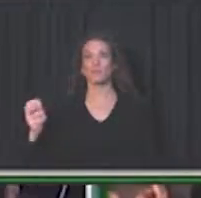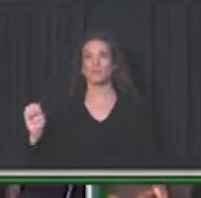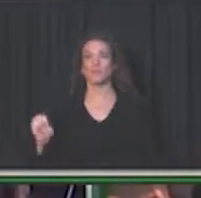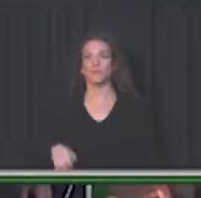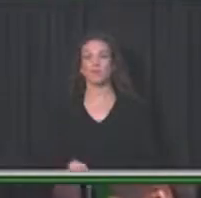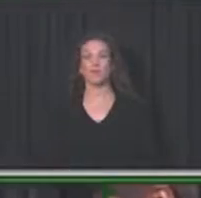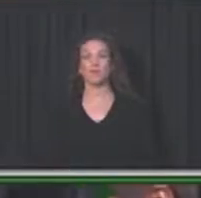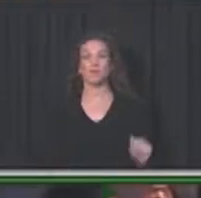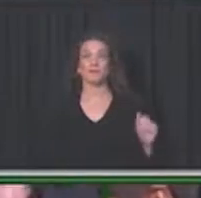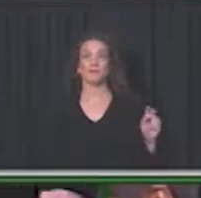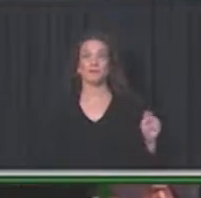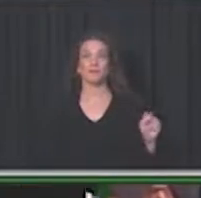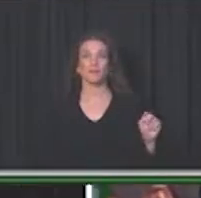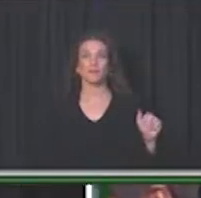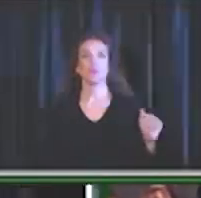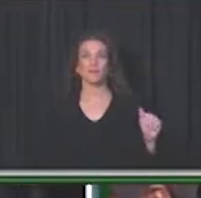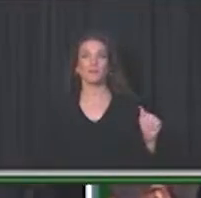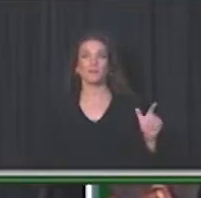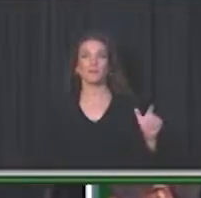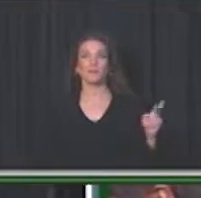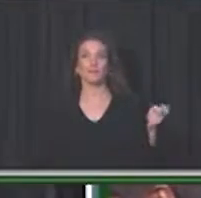Adam Oliver.